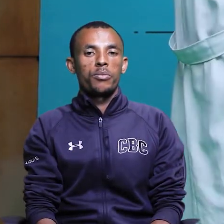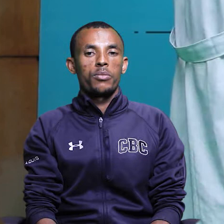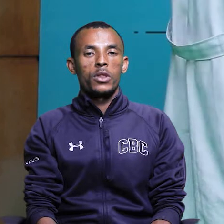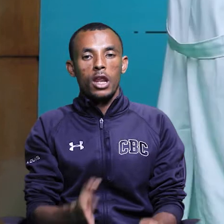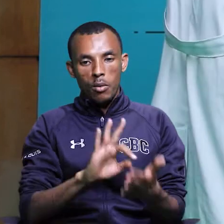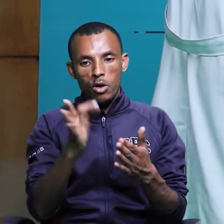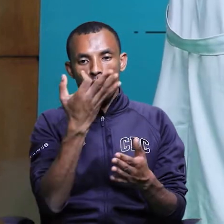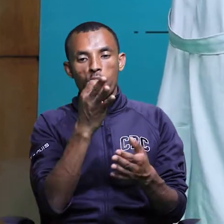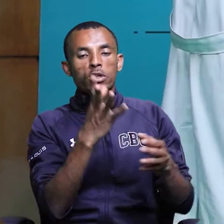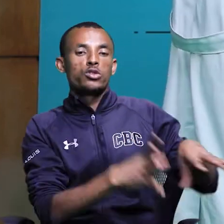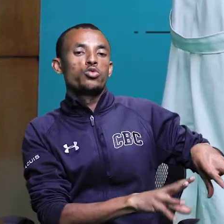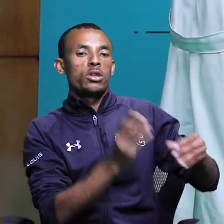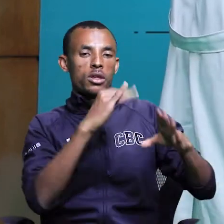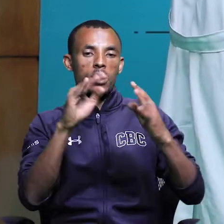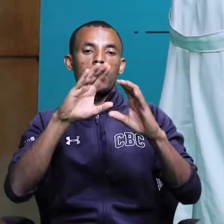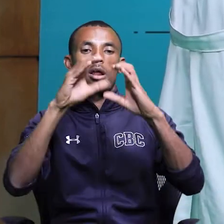Number of students in a class.